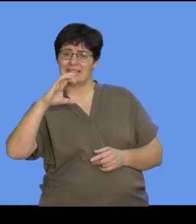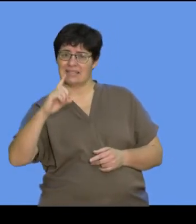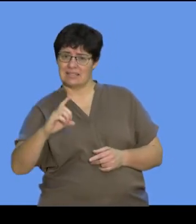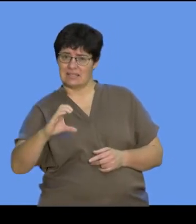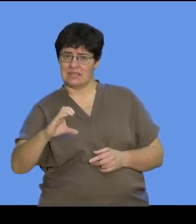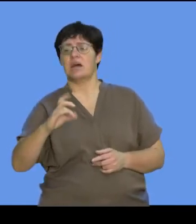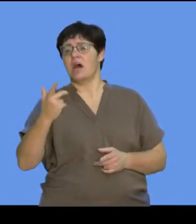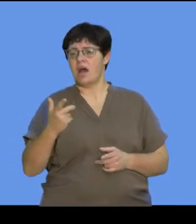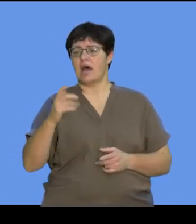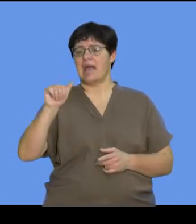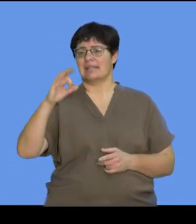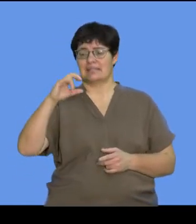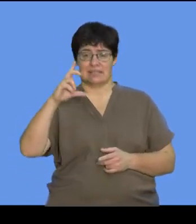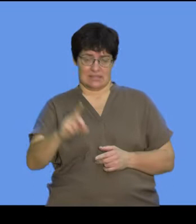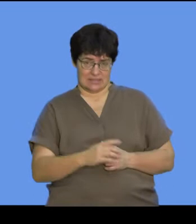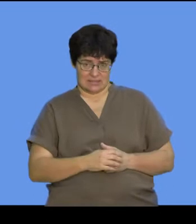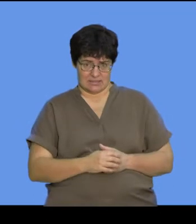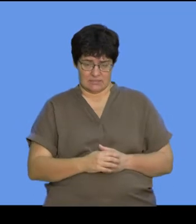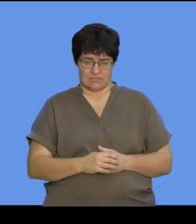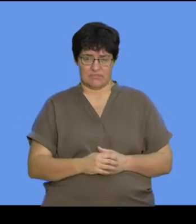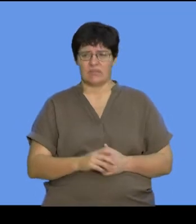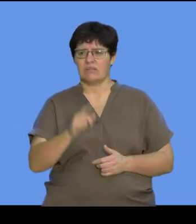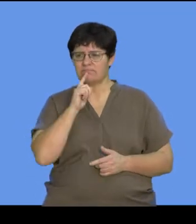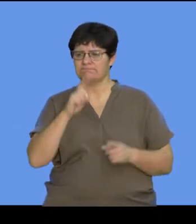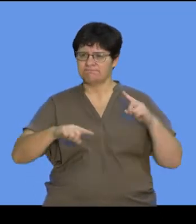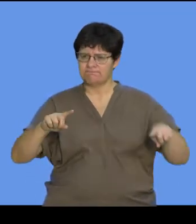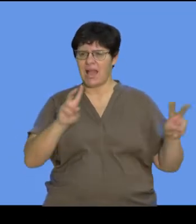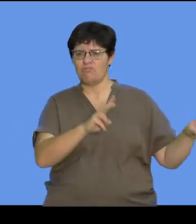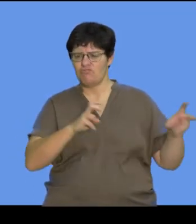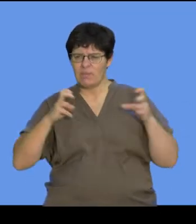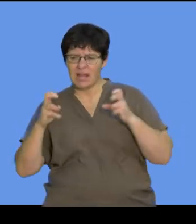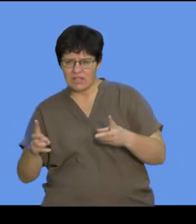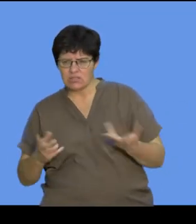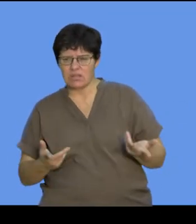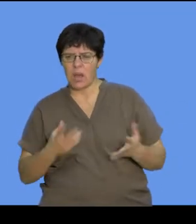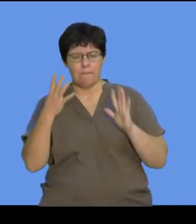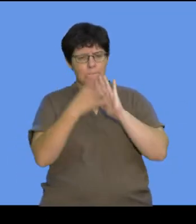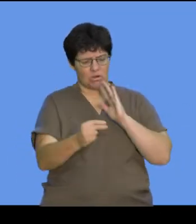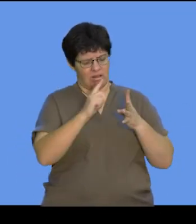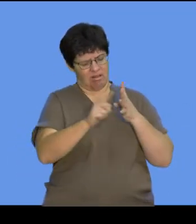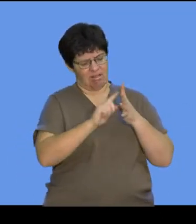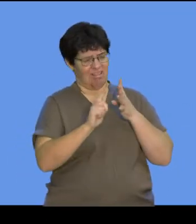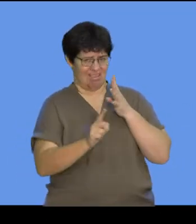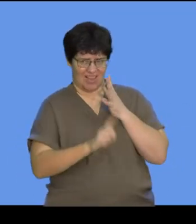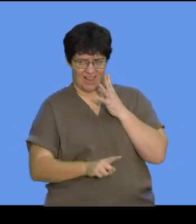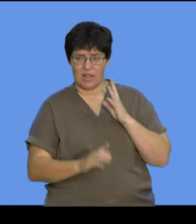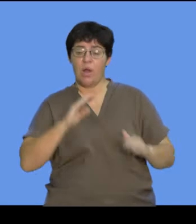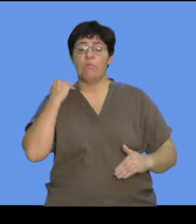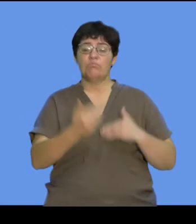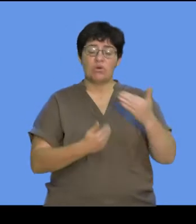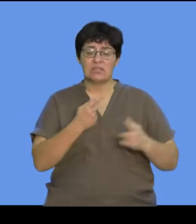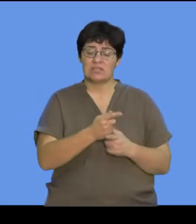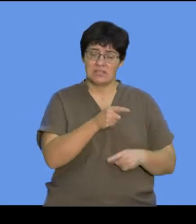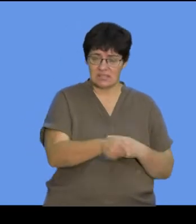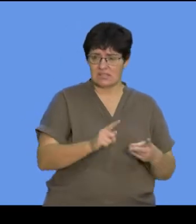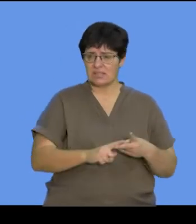of replication. And we're going to unpack the different models. More importantly is the process, its significance,